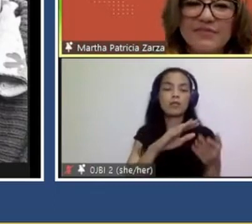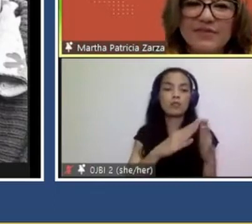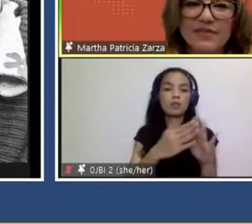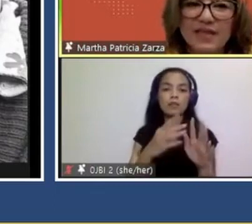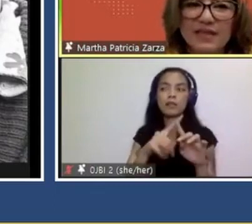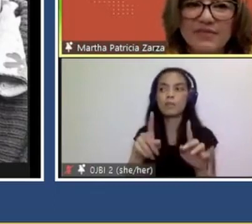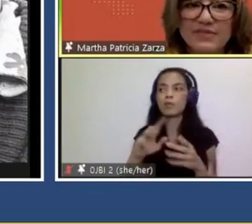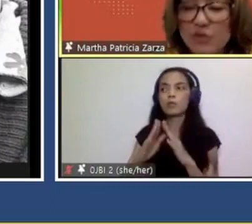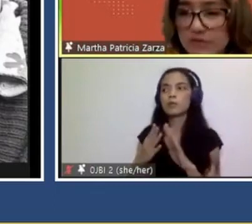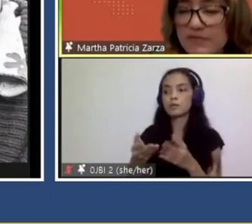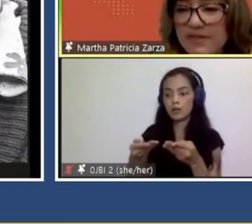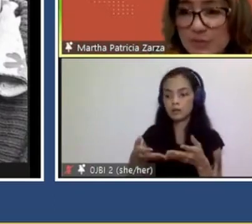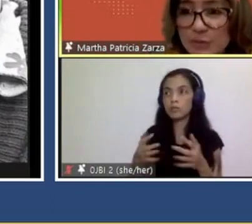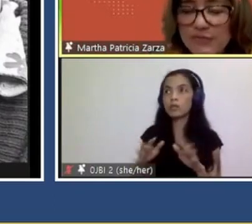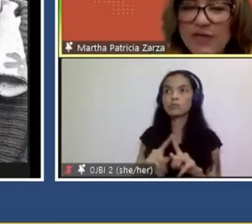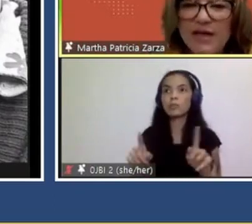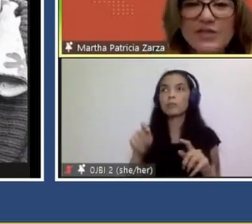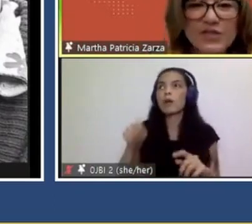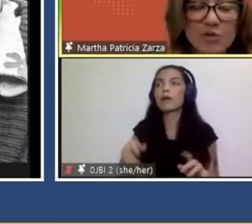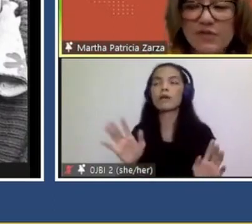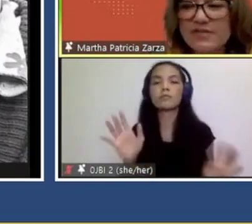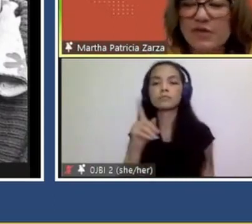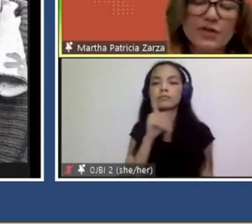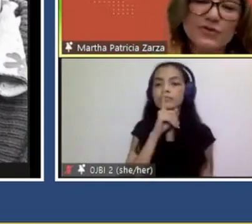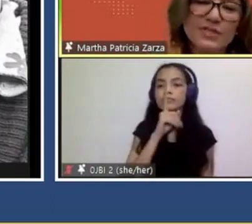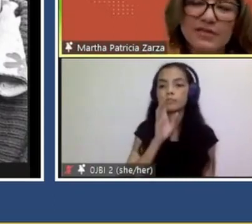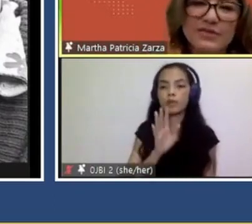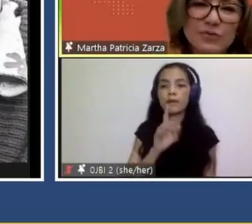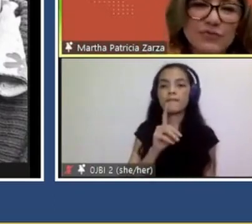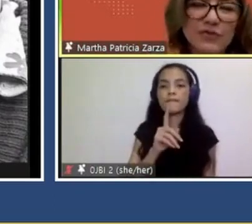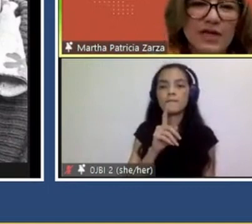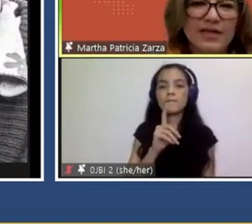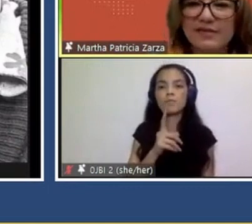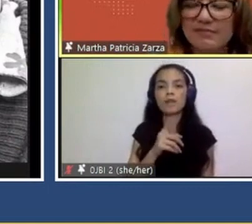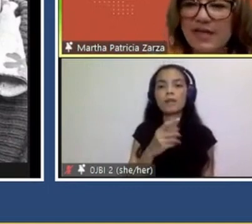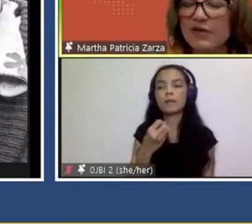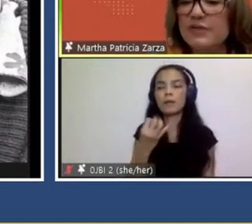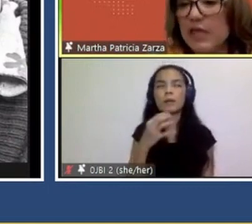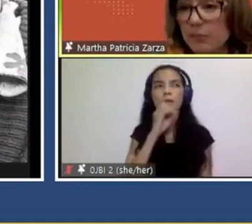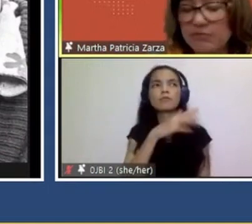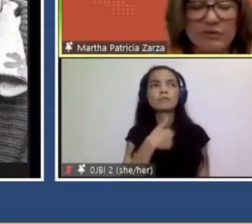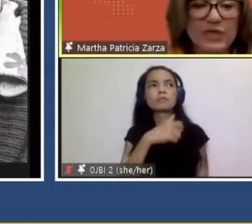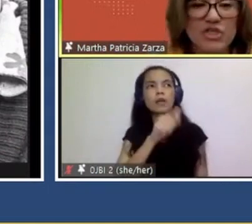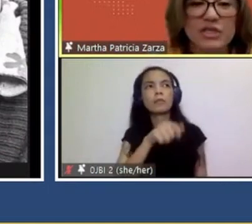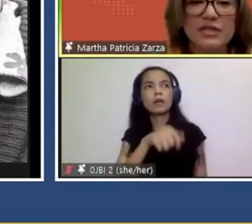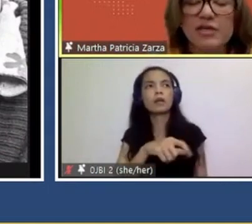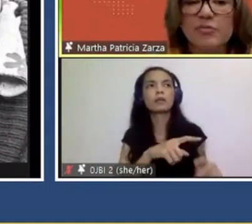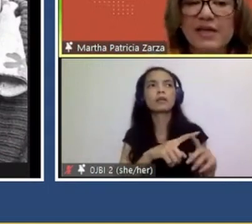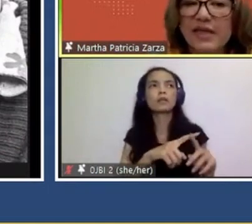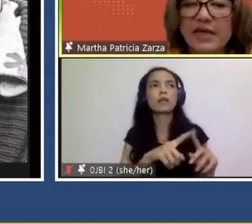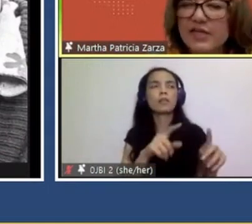they even sold the stove, and in some others, they were using the stove like a kind of a table for the